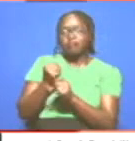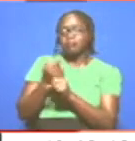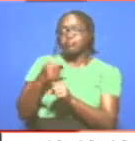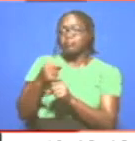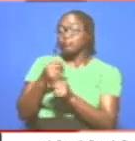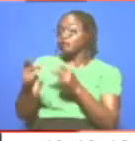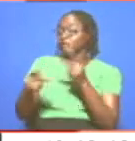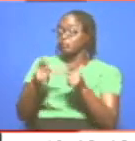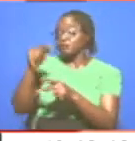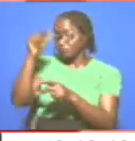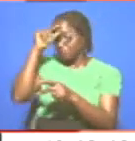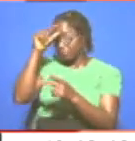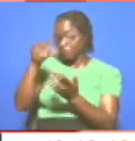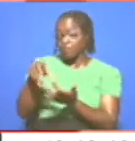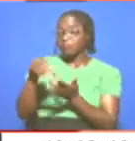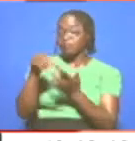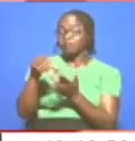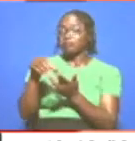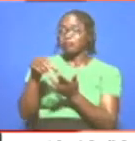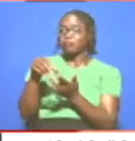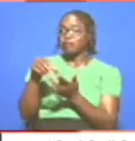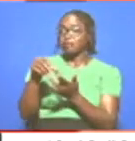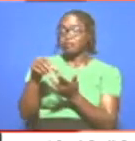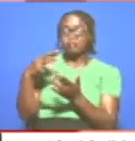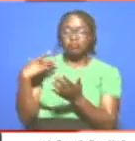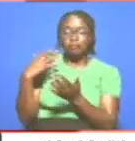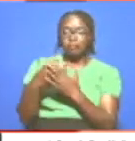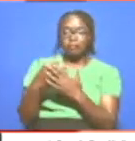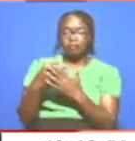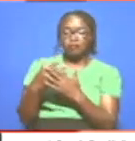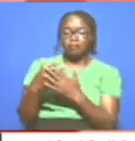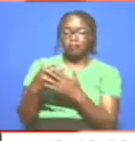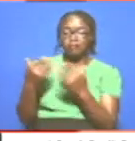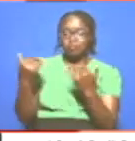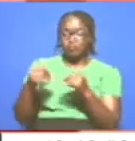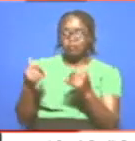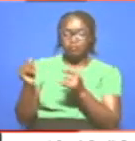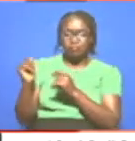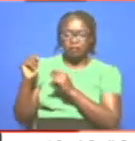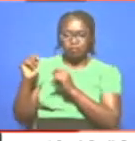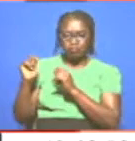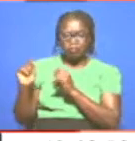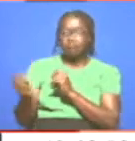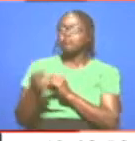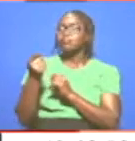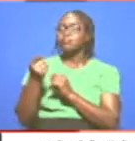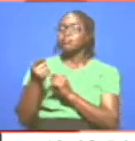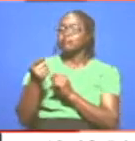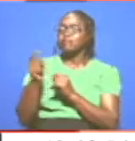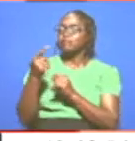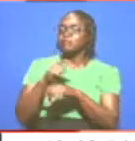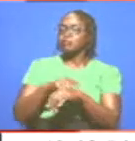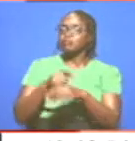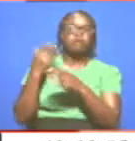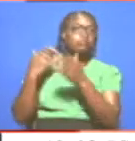the government, especially as since I started playing cricket, it's for the first time in history that